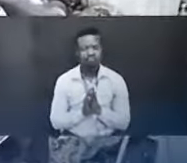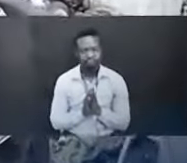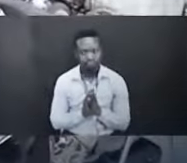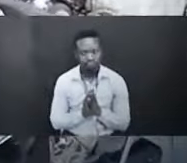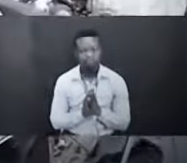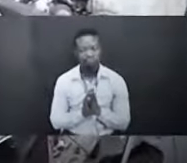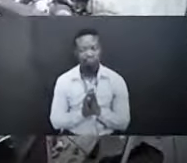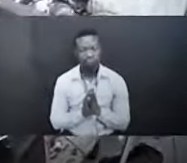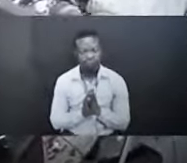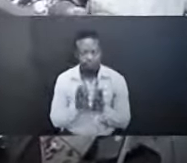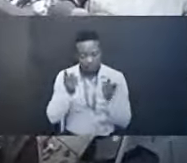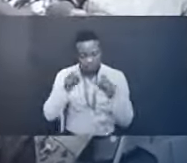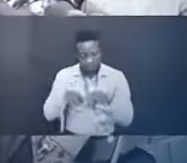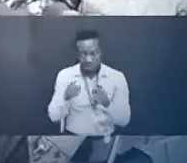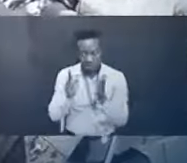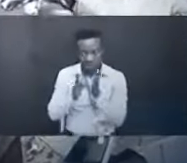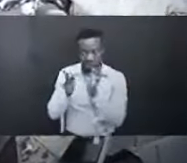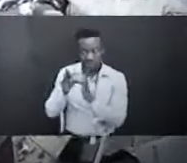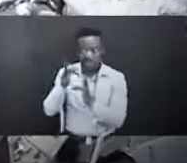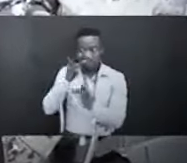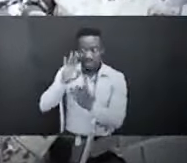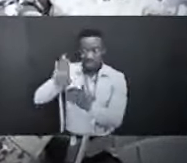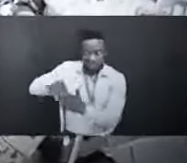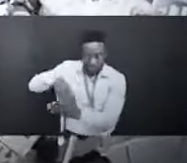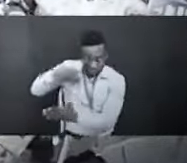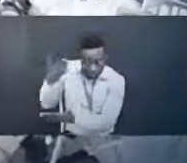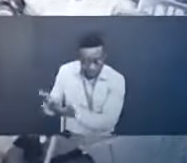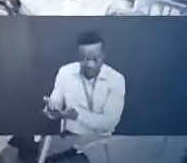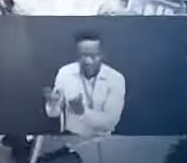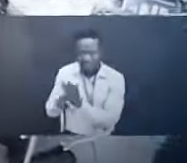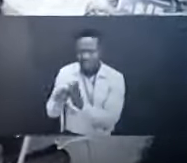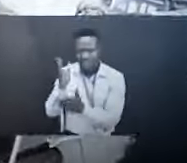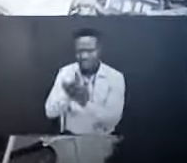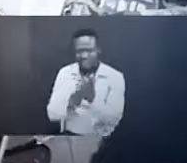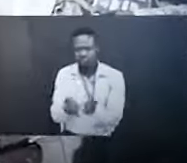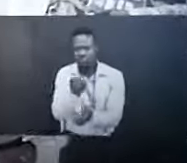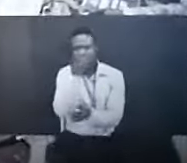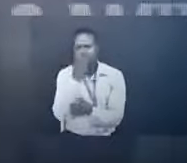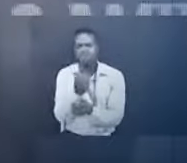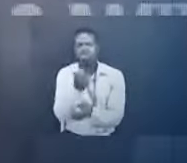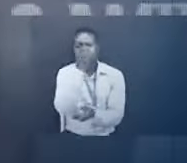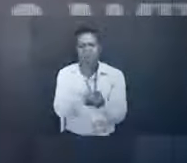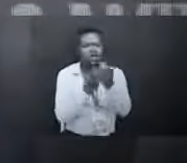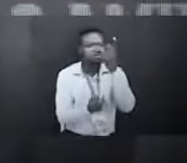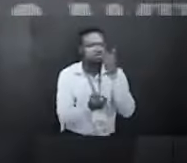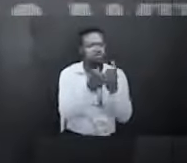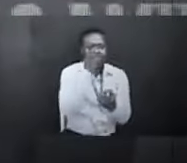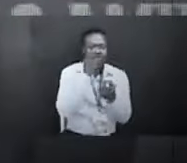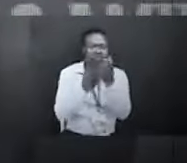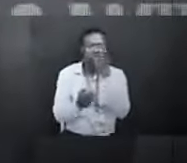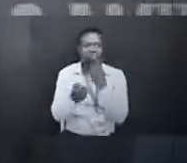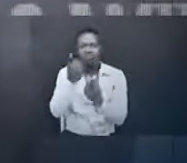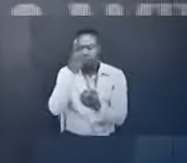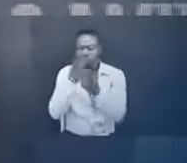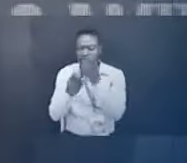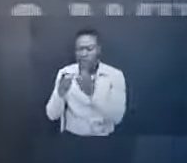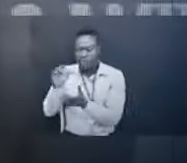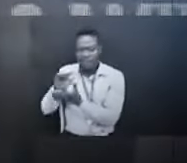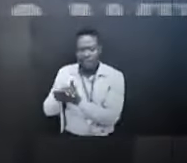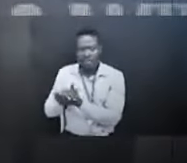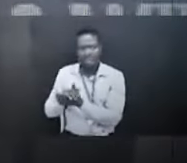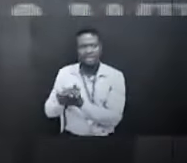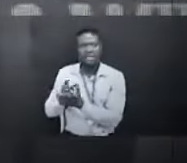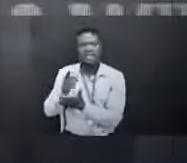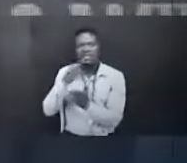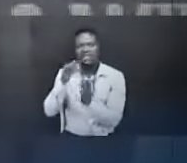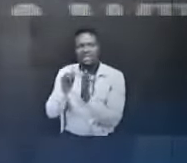And then when Jesus arrived and there was a question on marriage, he said, in the beginning, it was not so. Then